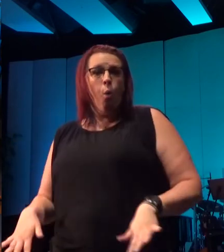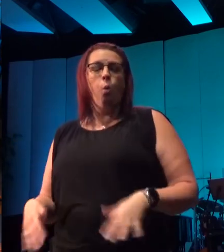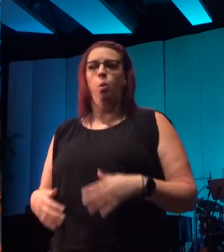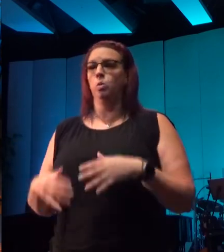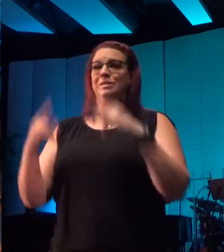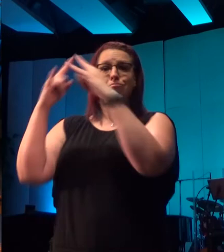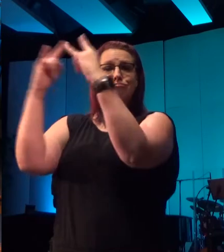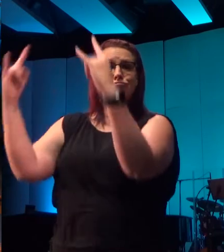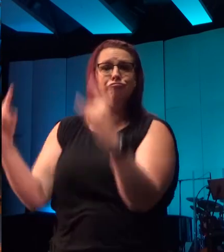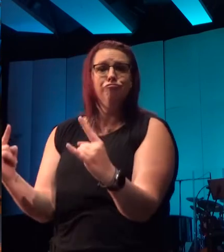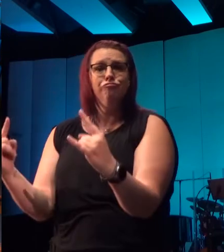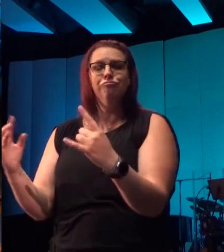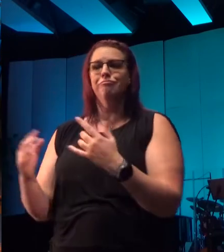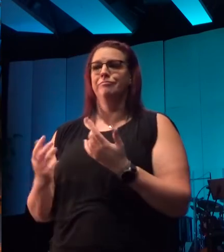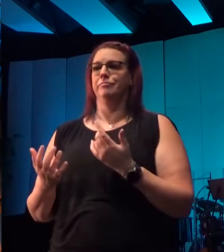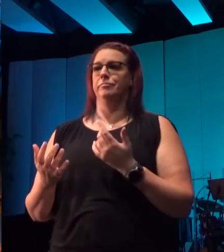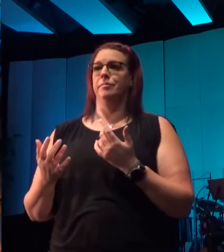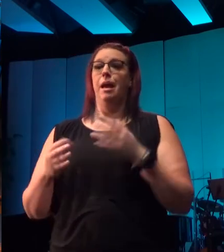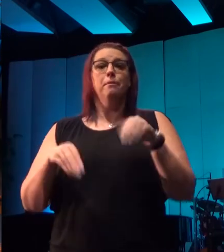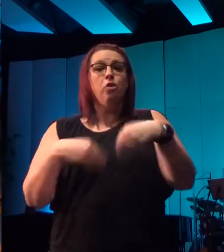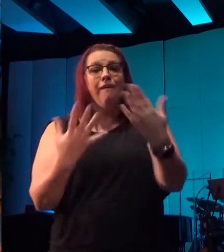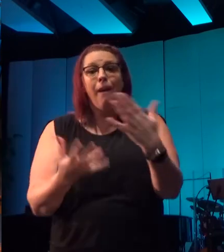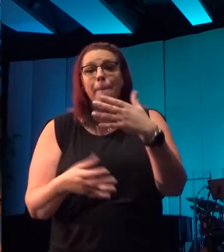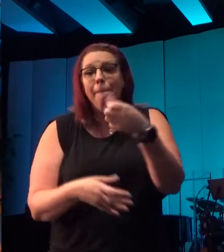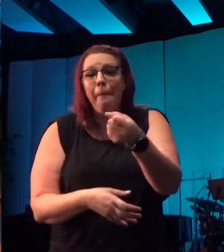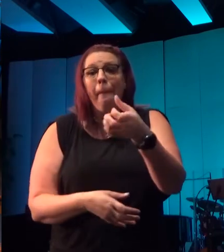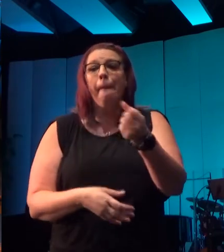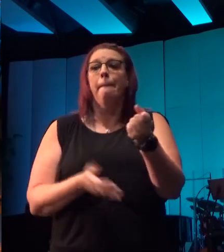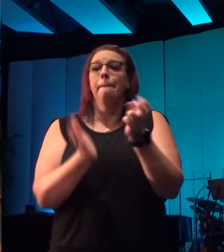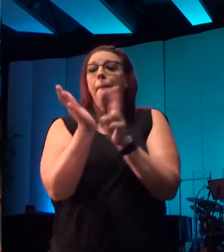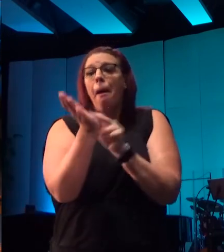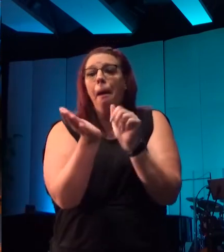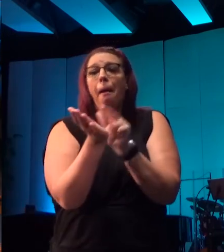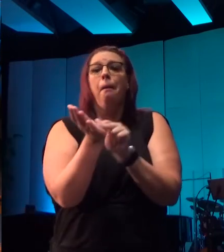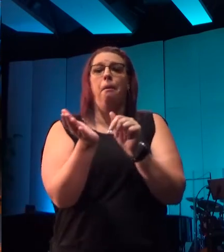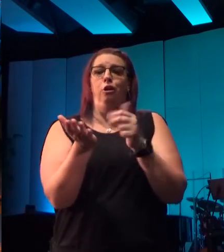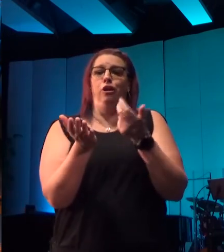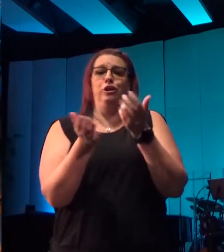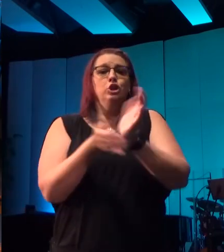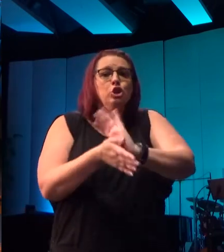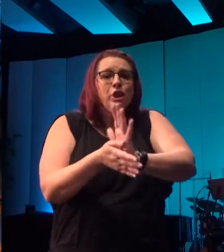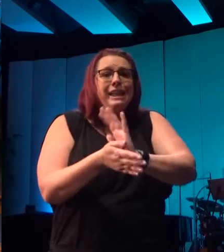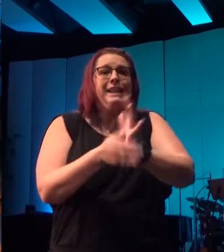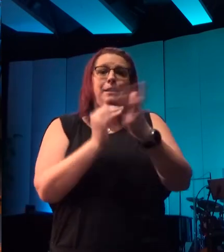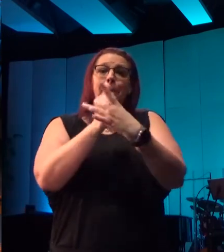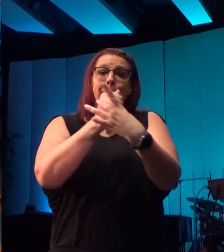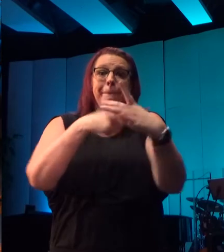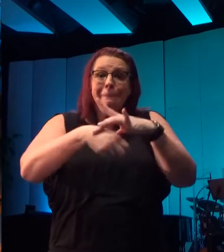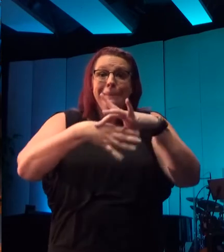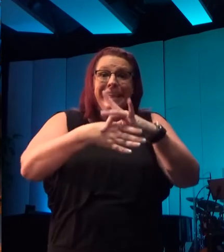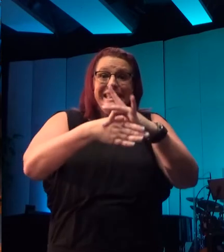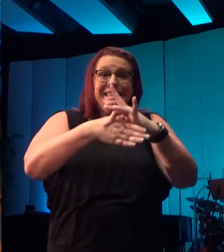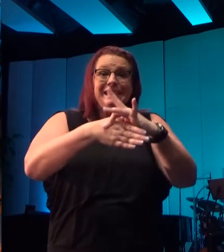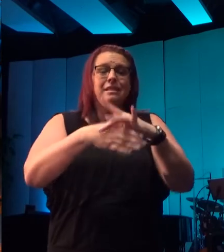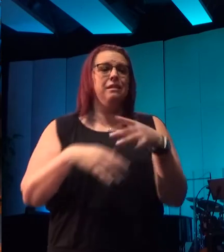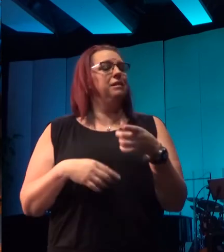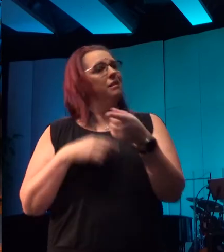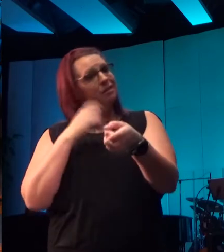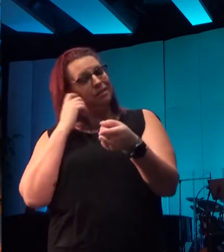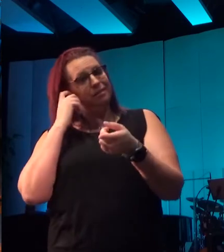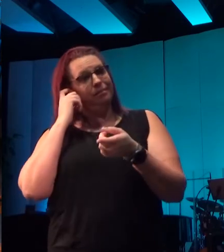and they provided milk and butter and cheese and meat. In many respects, for a nomadic desert